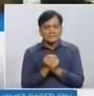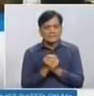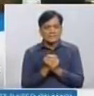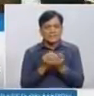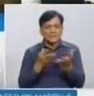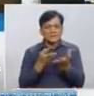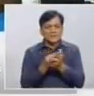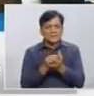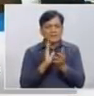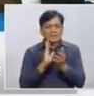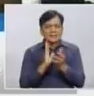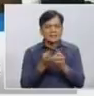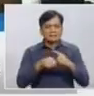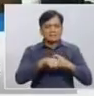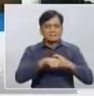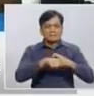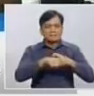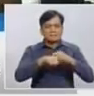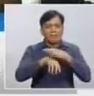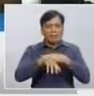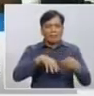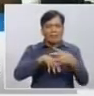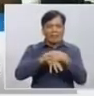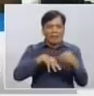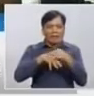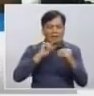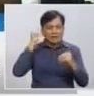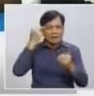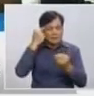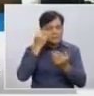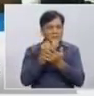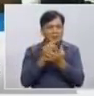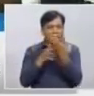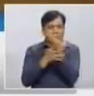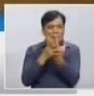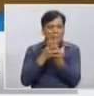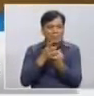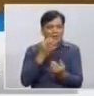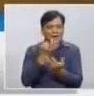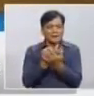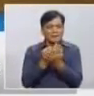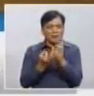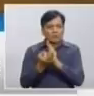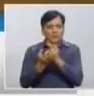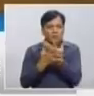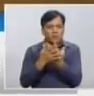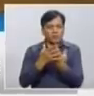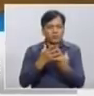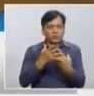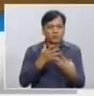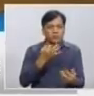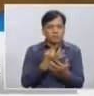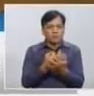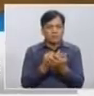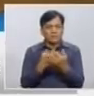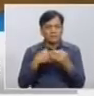is like a leech that bleeds the government of funds, program, infrastructure, and social development